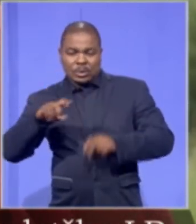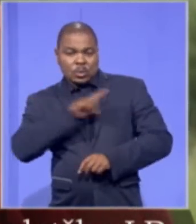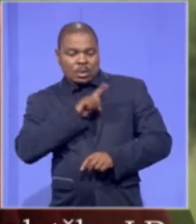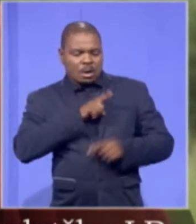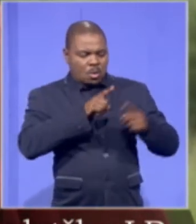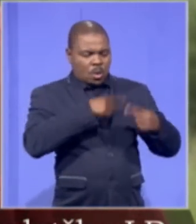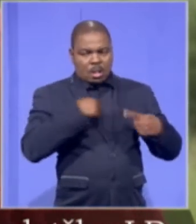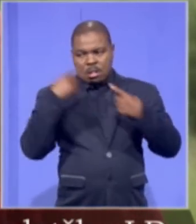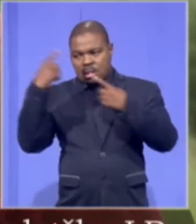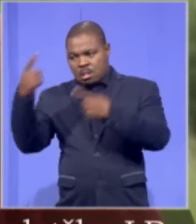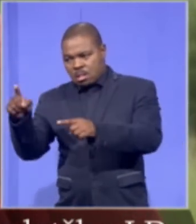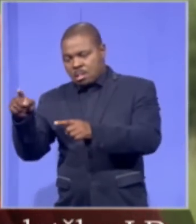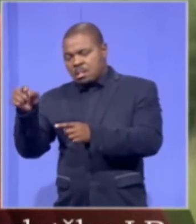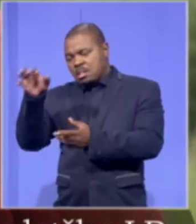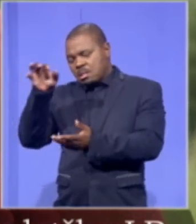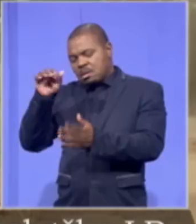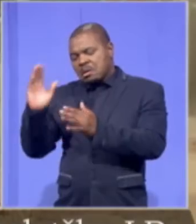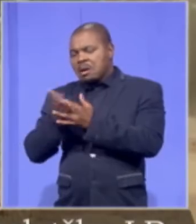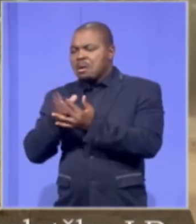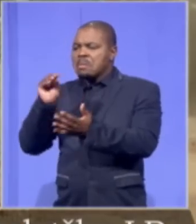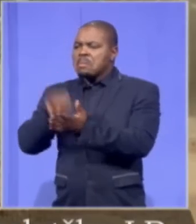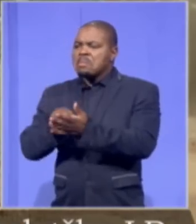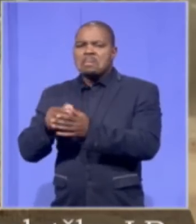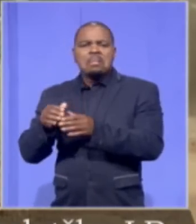reportla di-case ya kere a le felo.